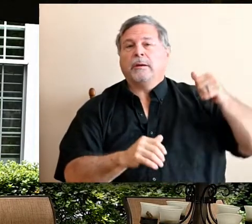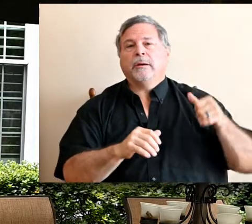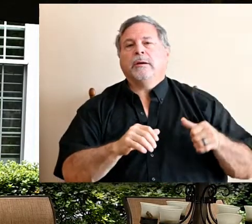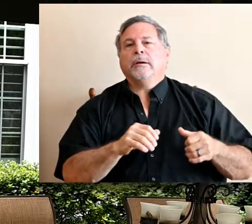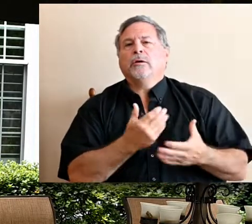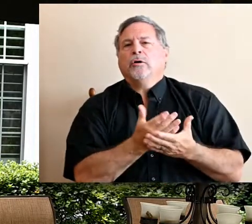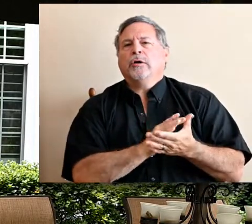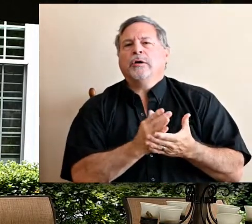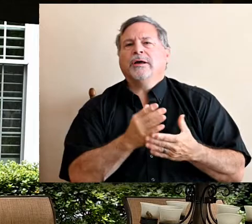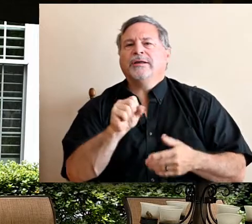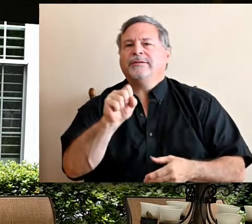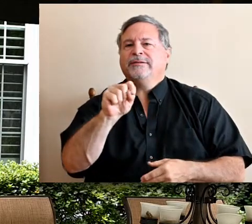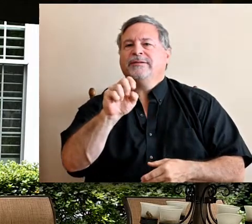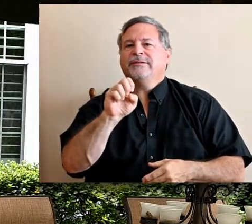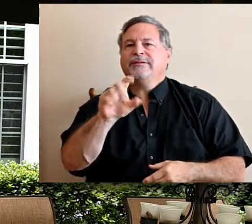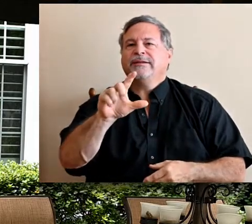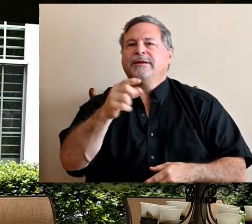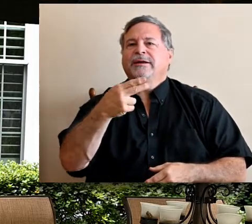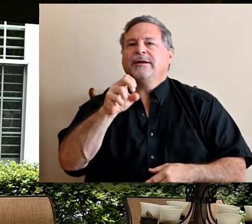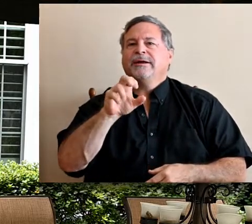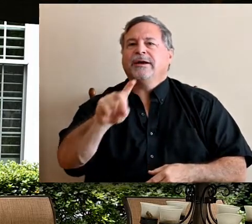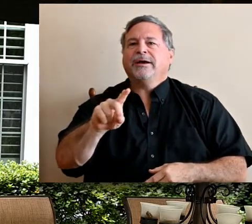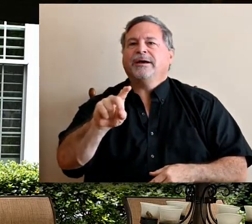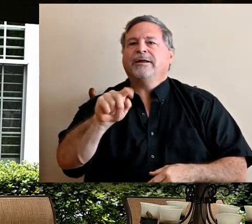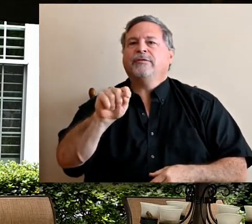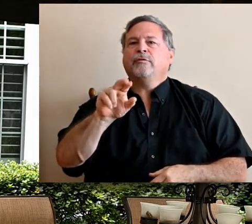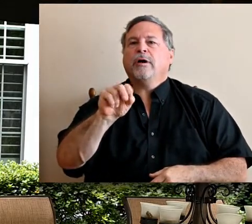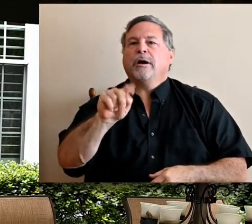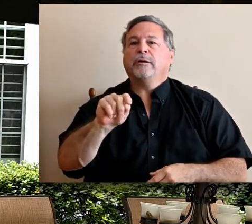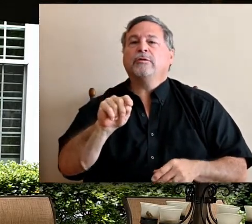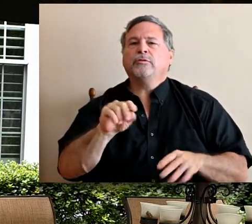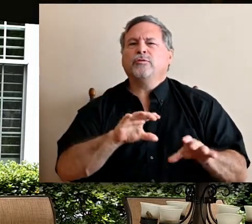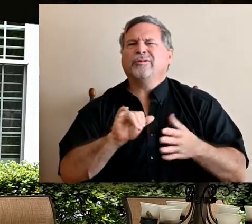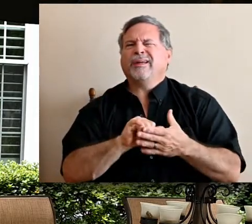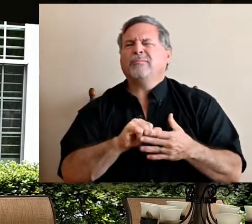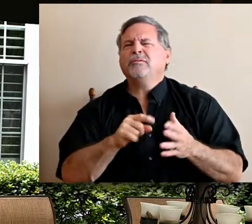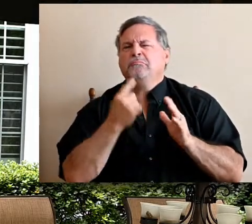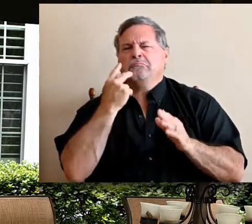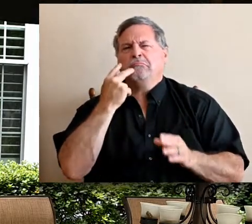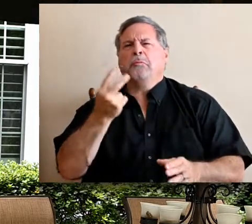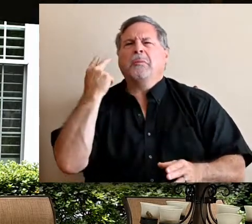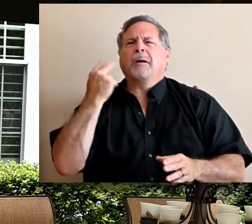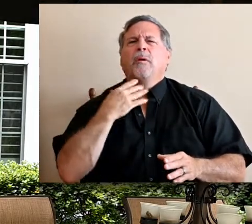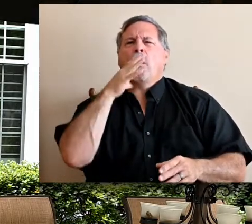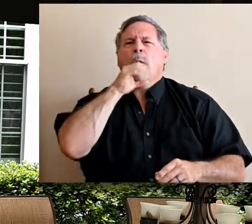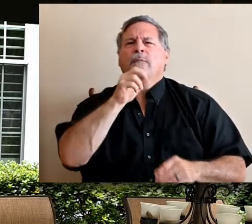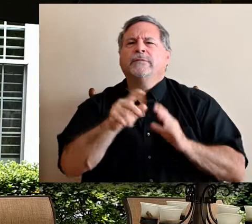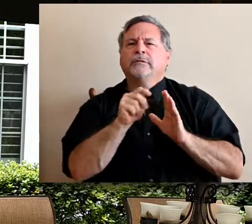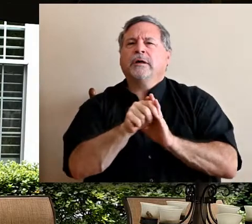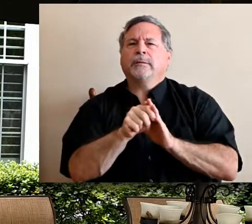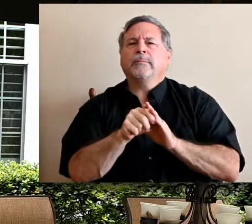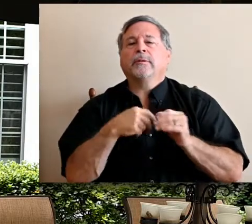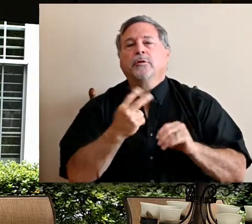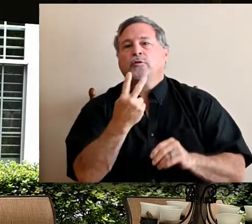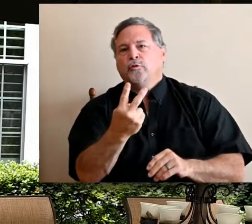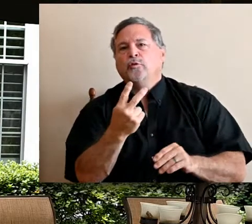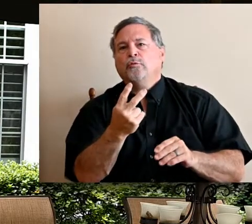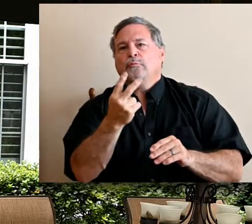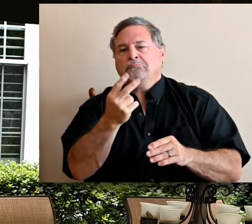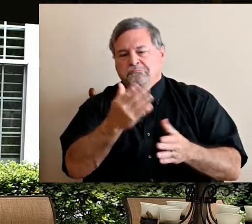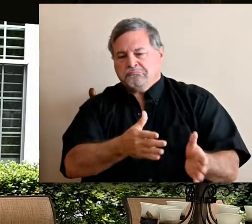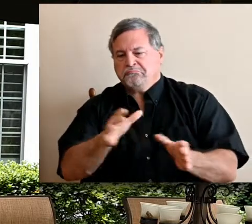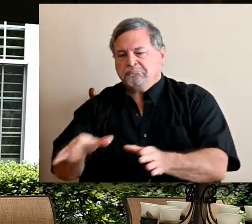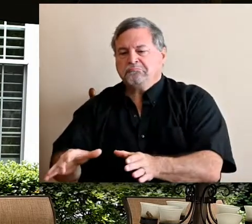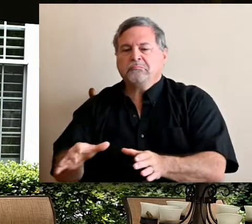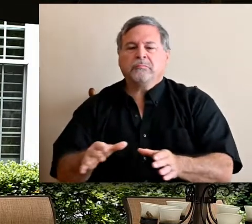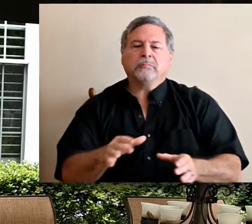doing a steelhead trout. You can look back through my videos and see how to do that. But we wanted to have some unique sides for this. I'm going to do two for you. One is going to be a